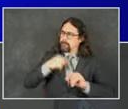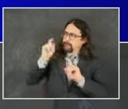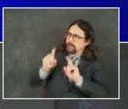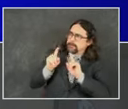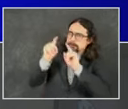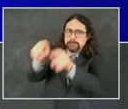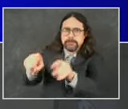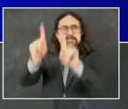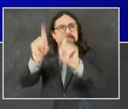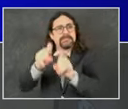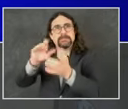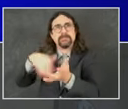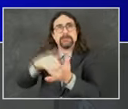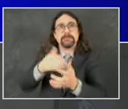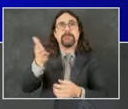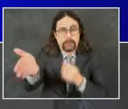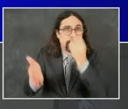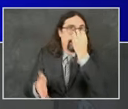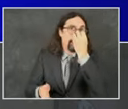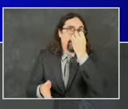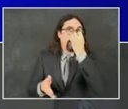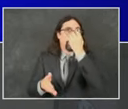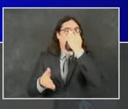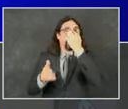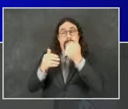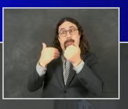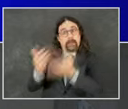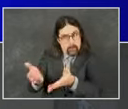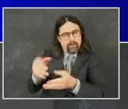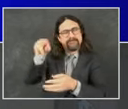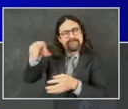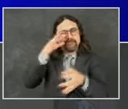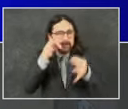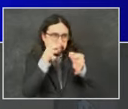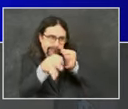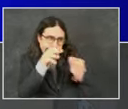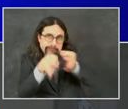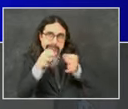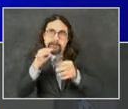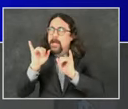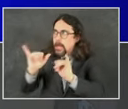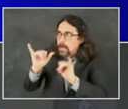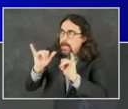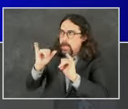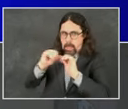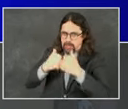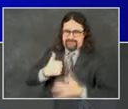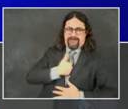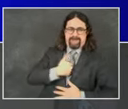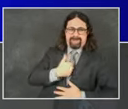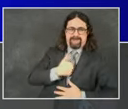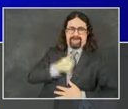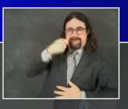that's basically a sterile Q-tip, puts that in their nose. They don't have to go way deep, just enough to get a sample. They, forgive